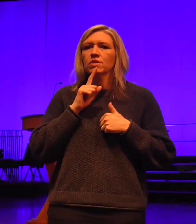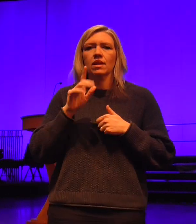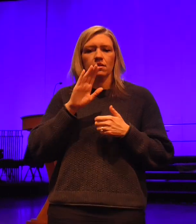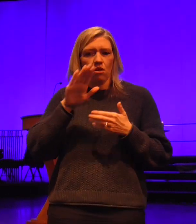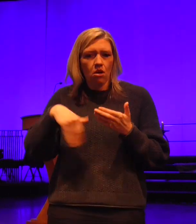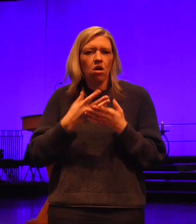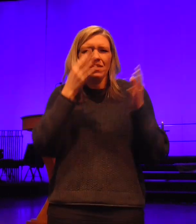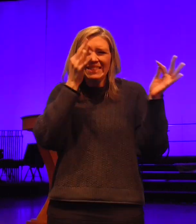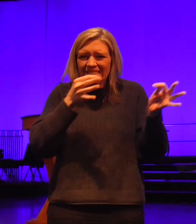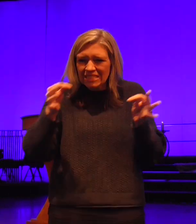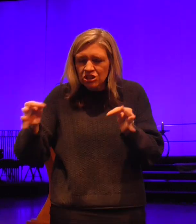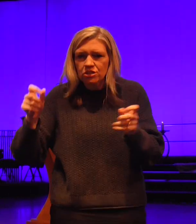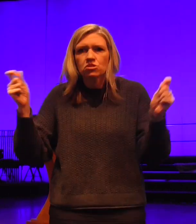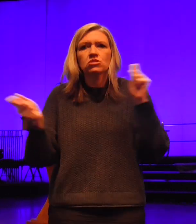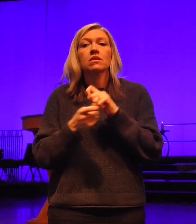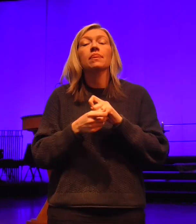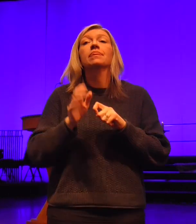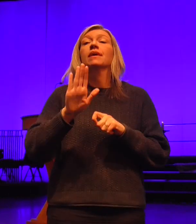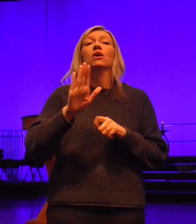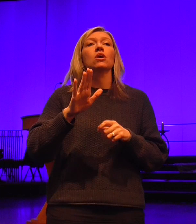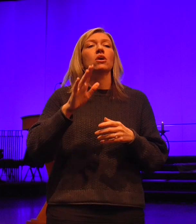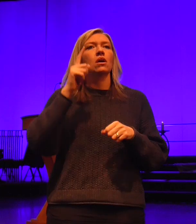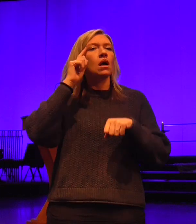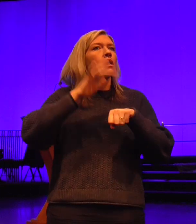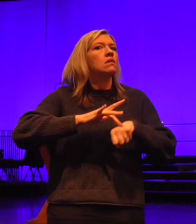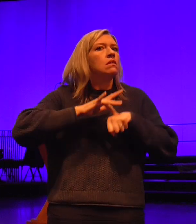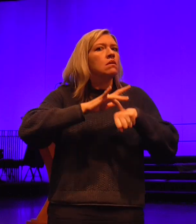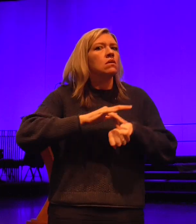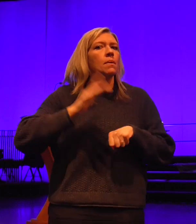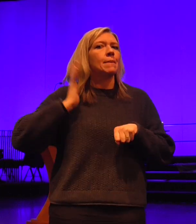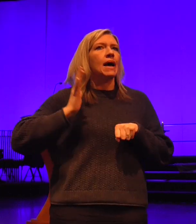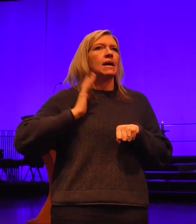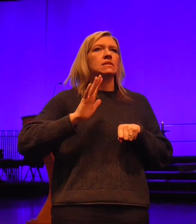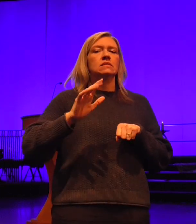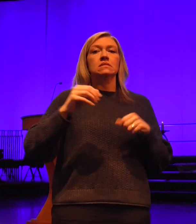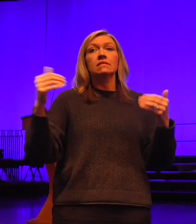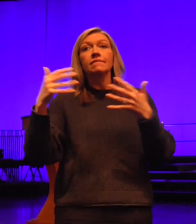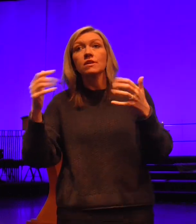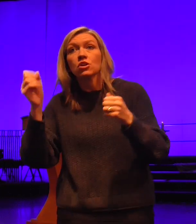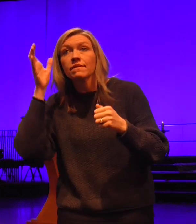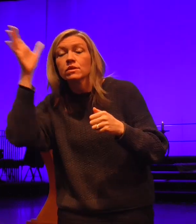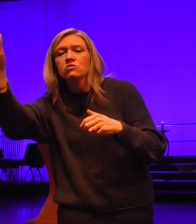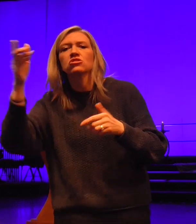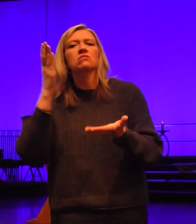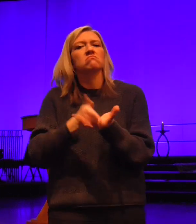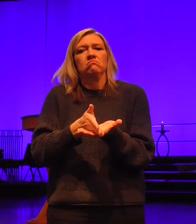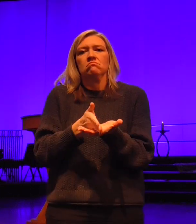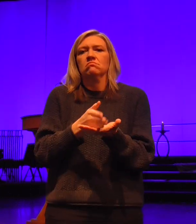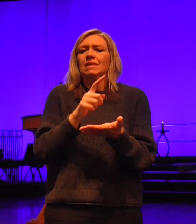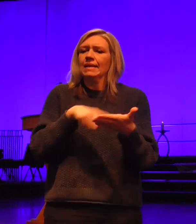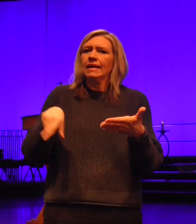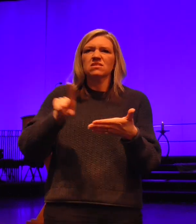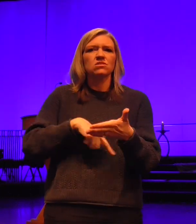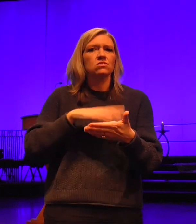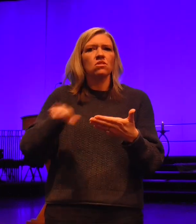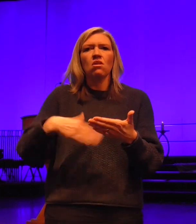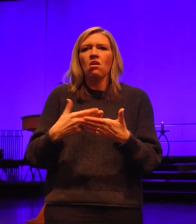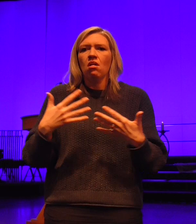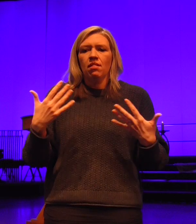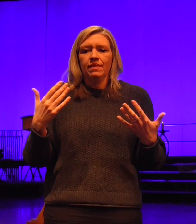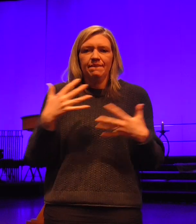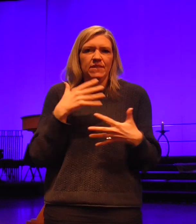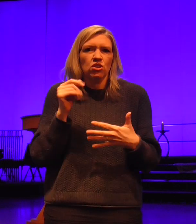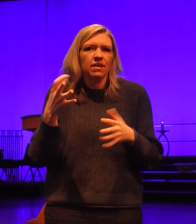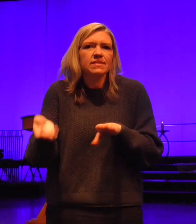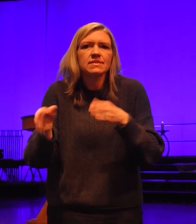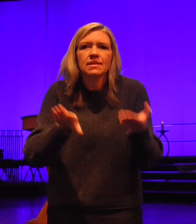They ceased their worship of the past. They ceased their fear of the future. They canceled out all fear of death. They